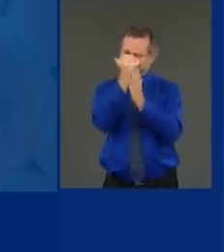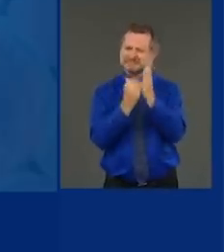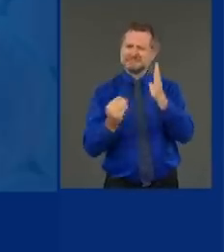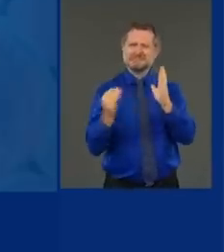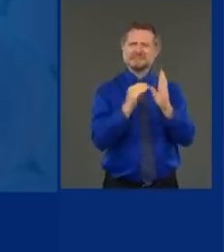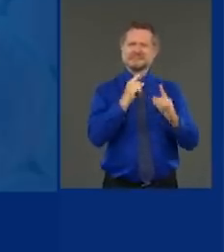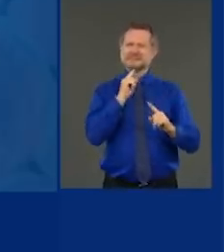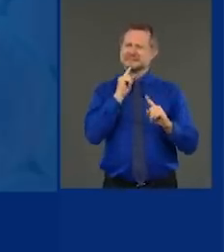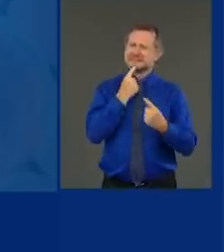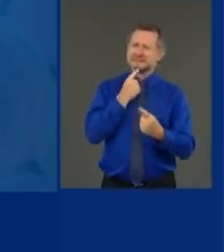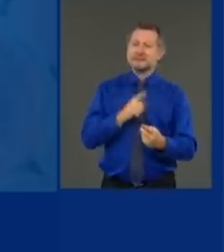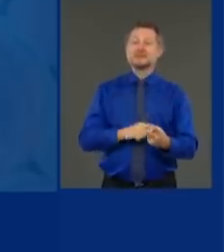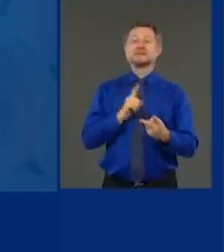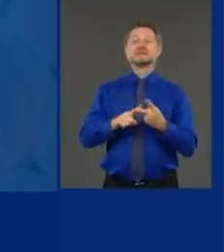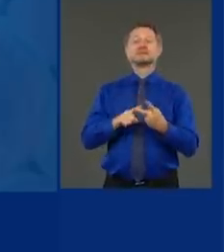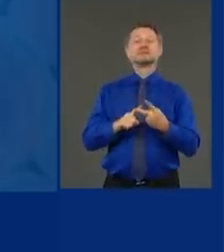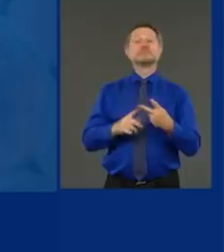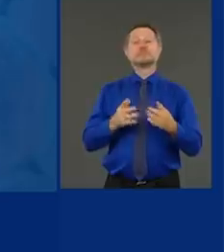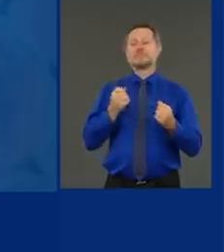incidents of lack of compliance.